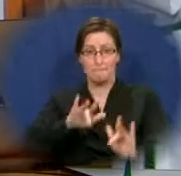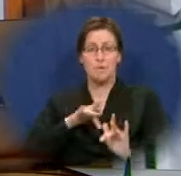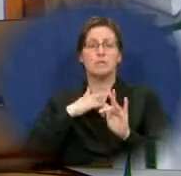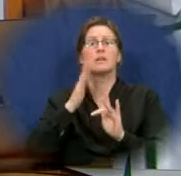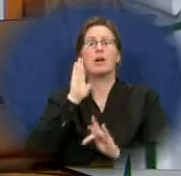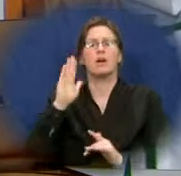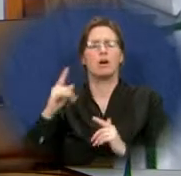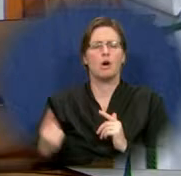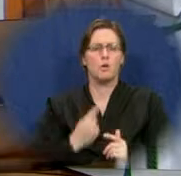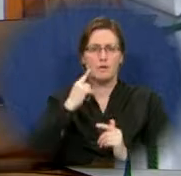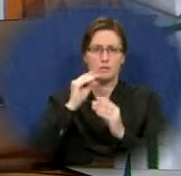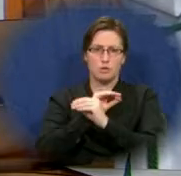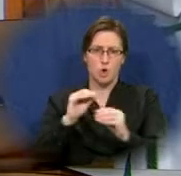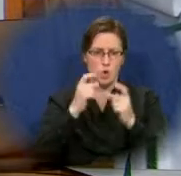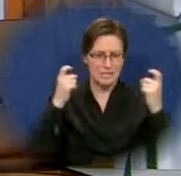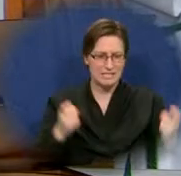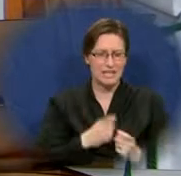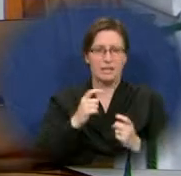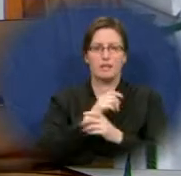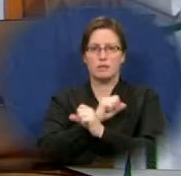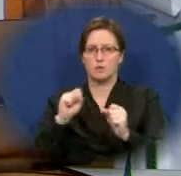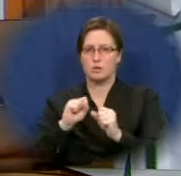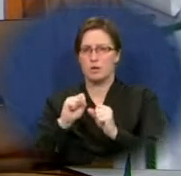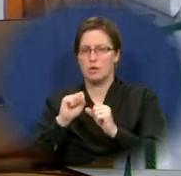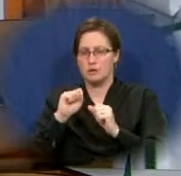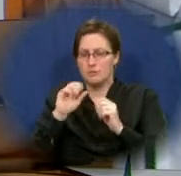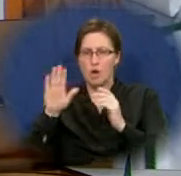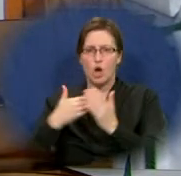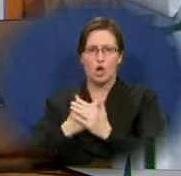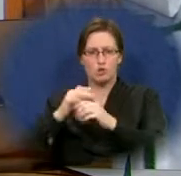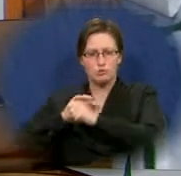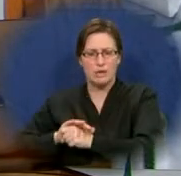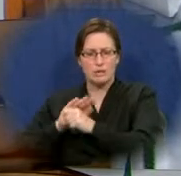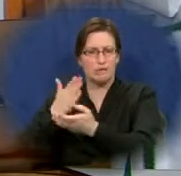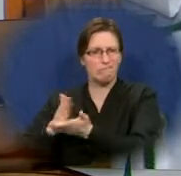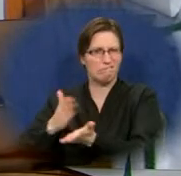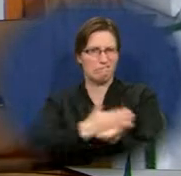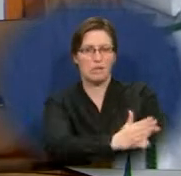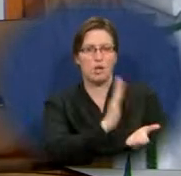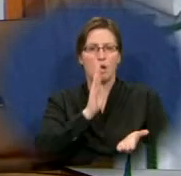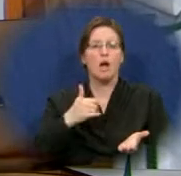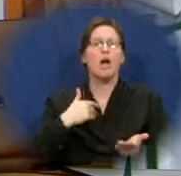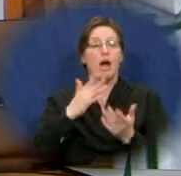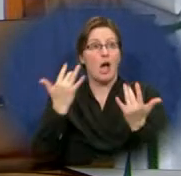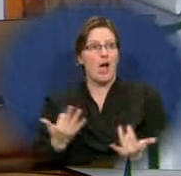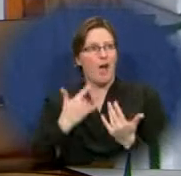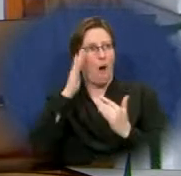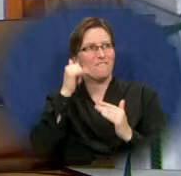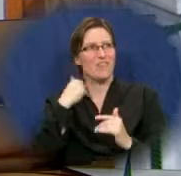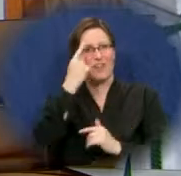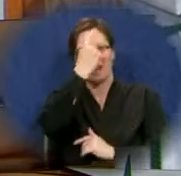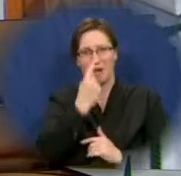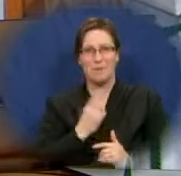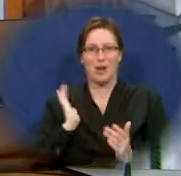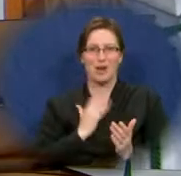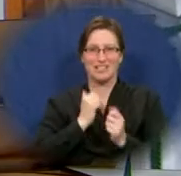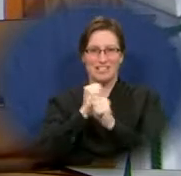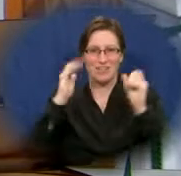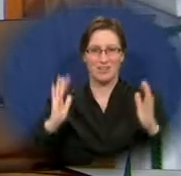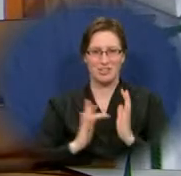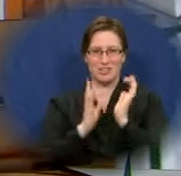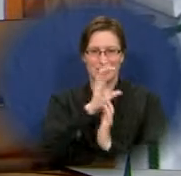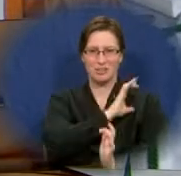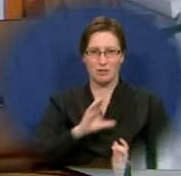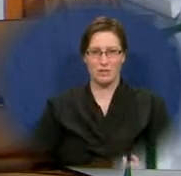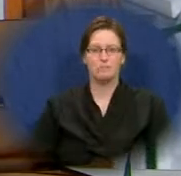we may be always free from sin and safe from all distress, as we await the blessed hope and the coming of our Savior, Jesus